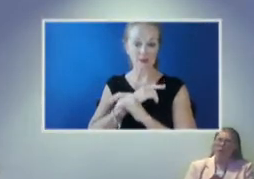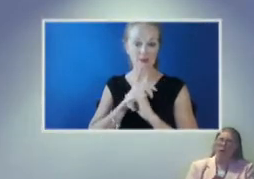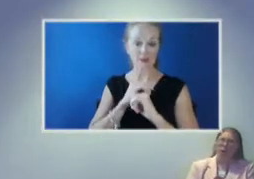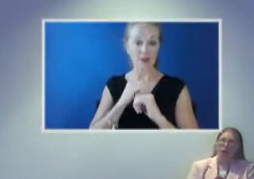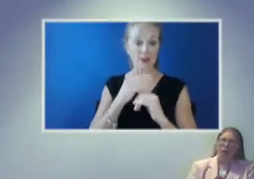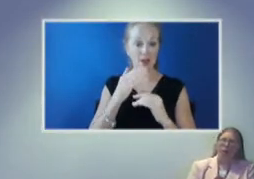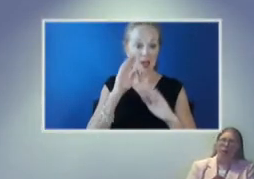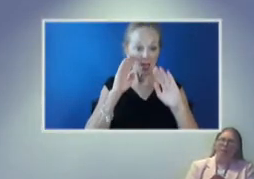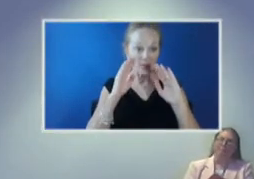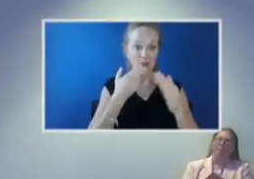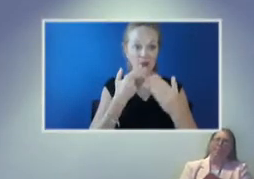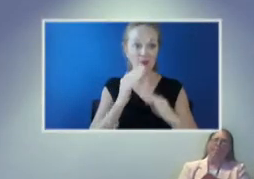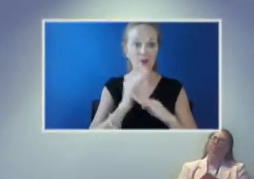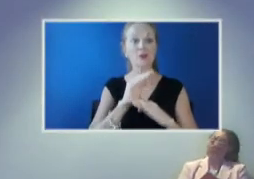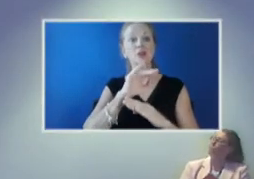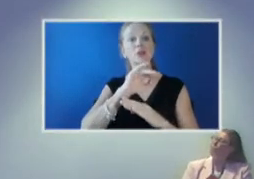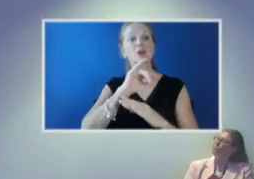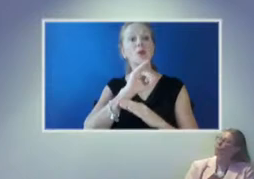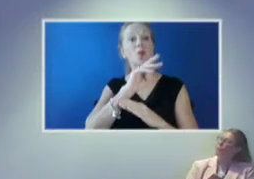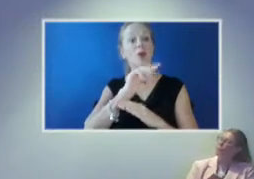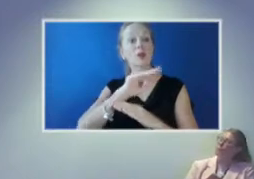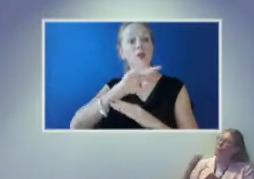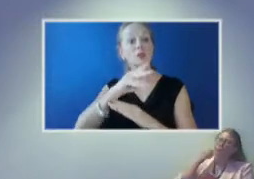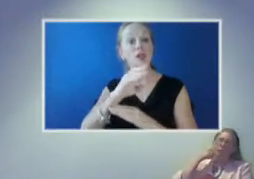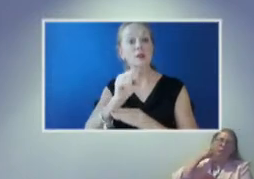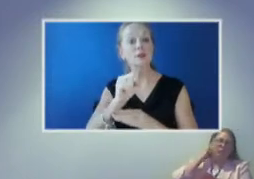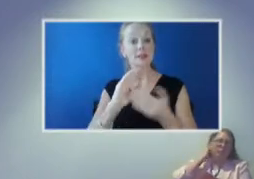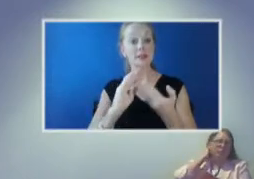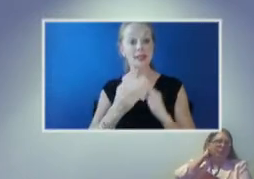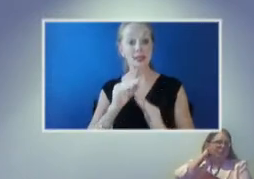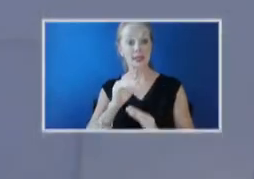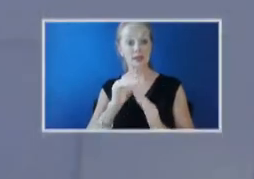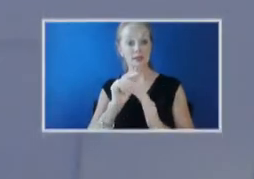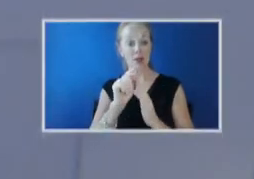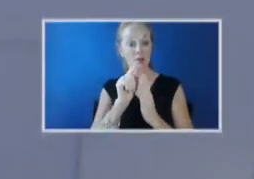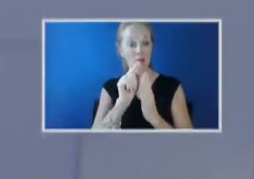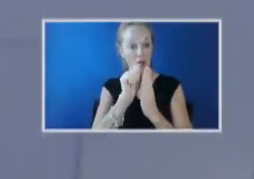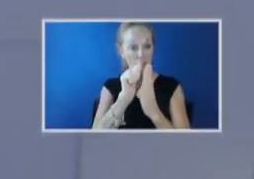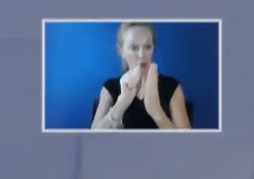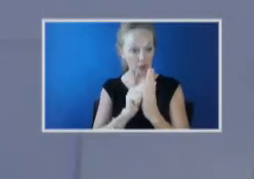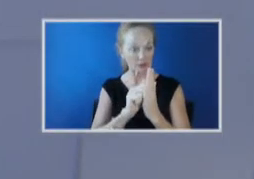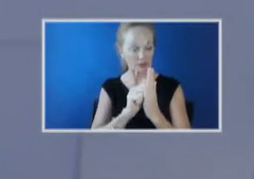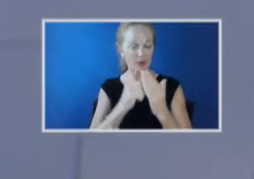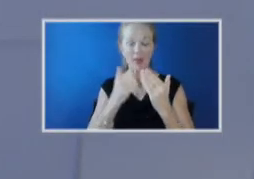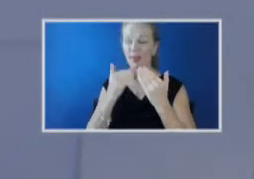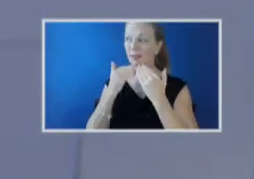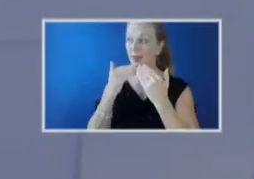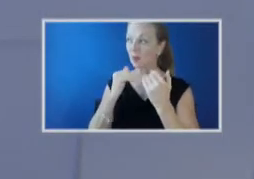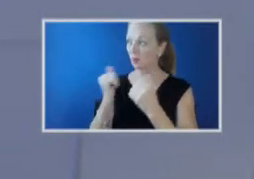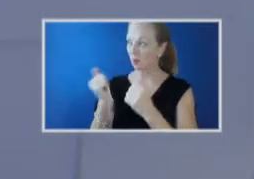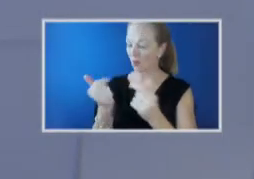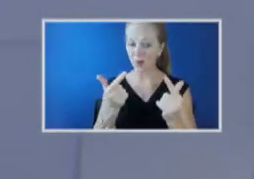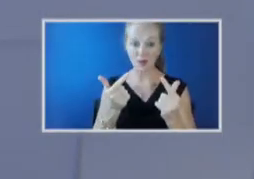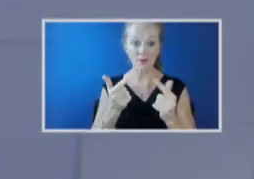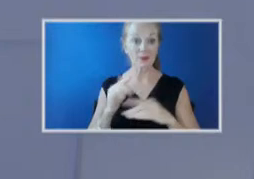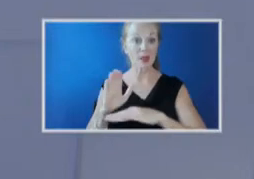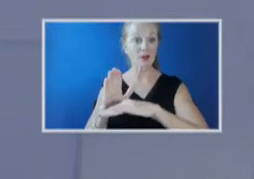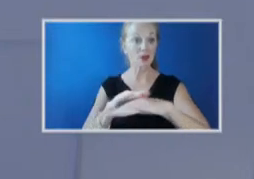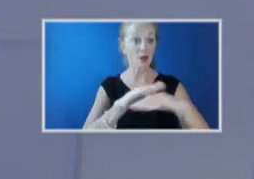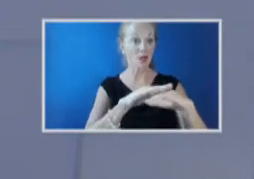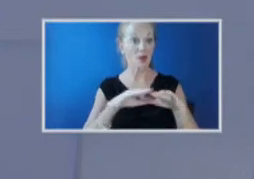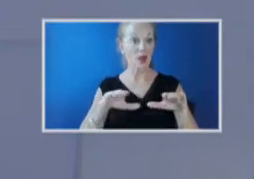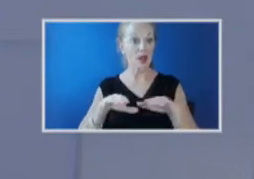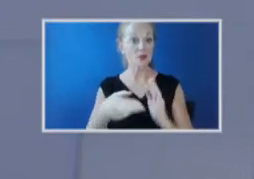Lena James, Deputy City Attorney. All right. Thank you very much. I want to call our action